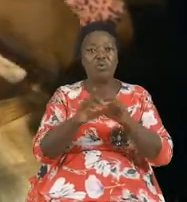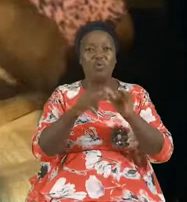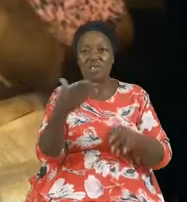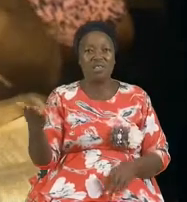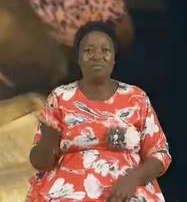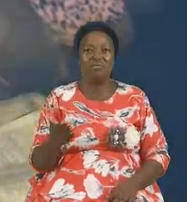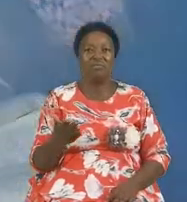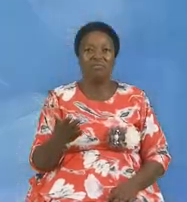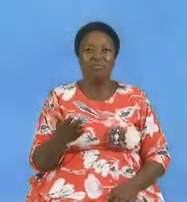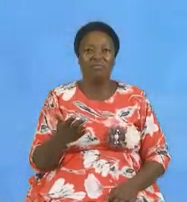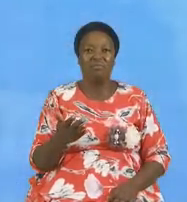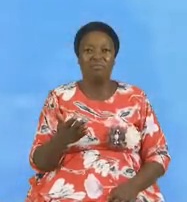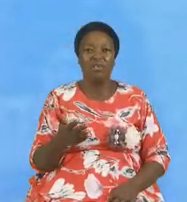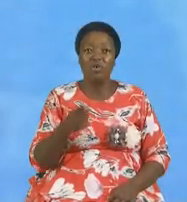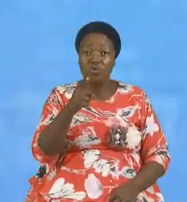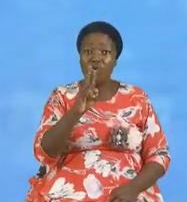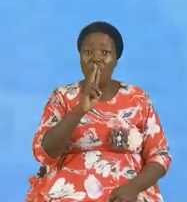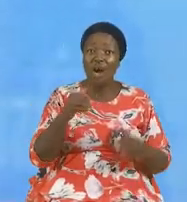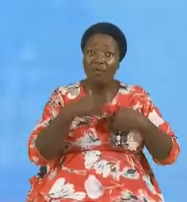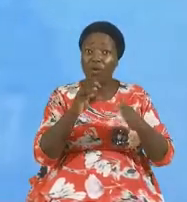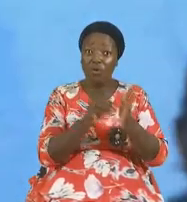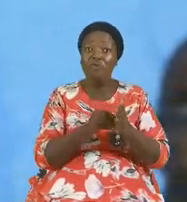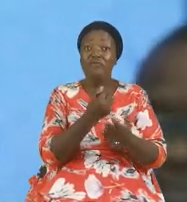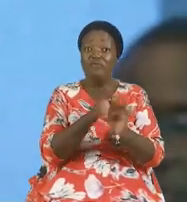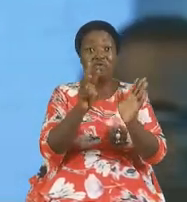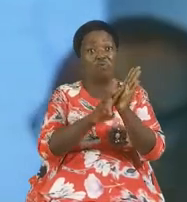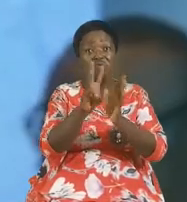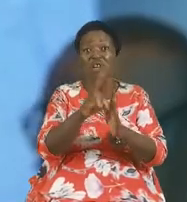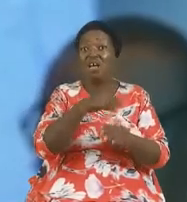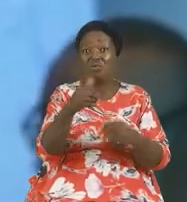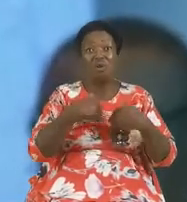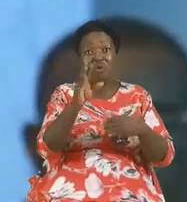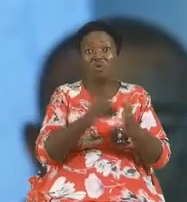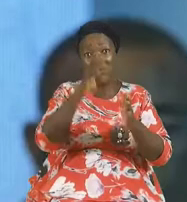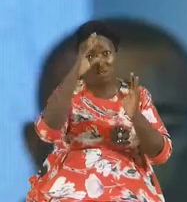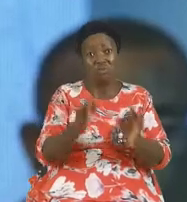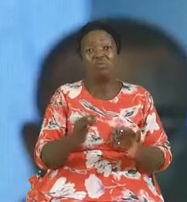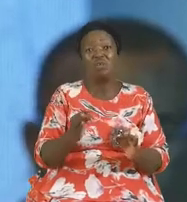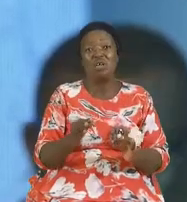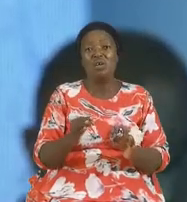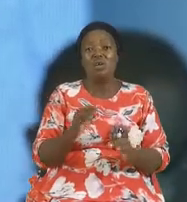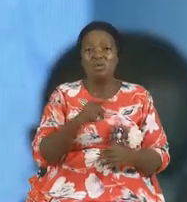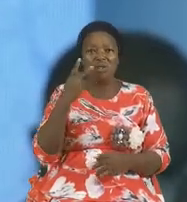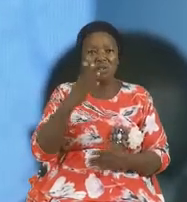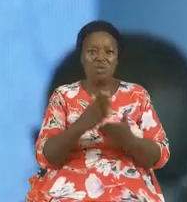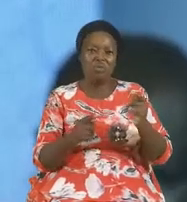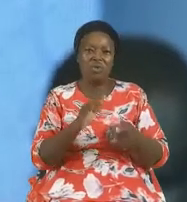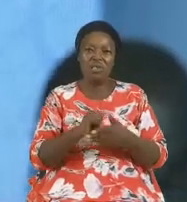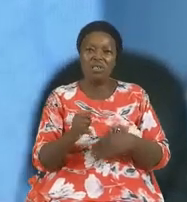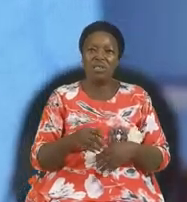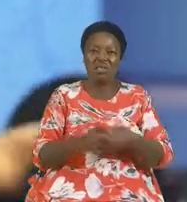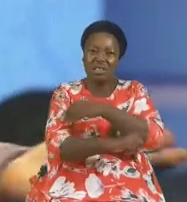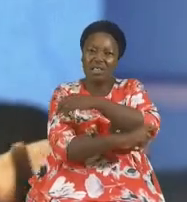The devil cannot force you to do anything. You have your free will. You have your